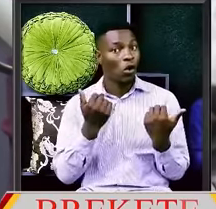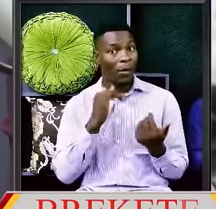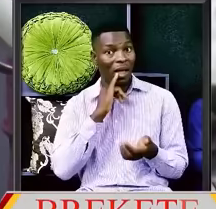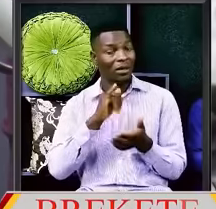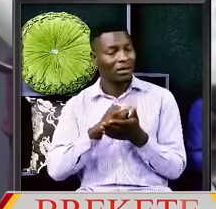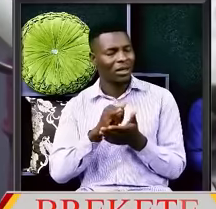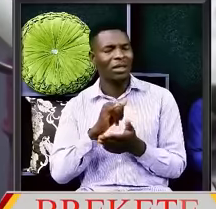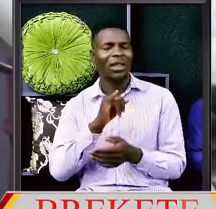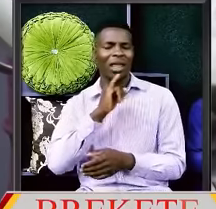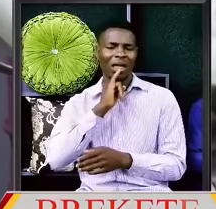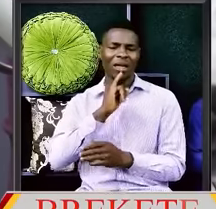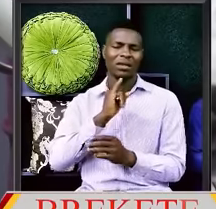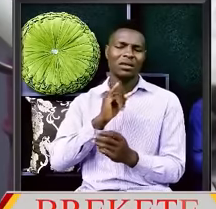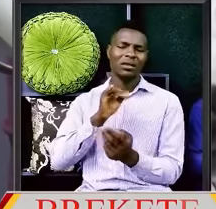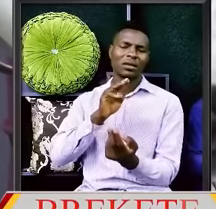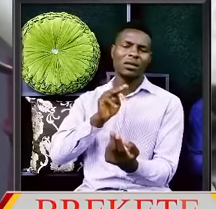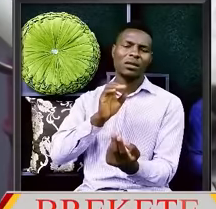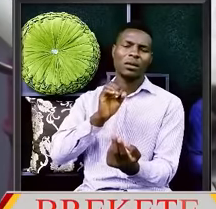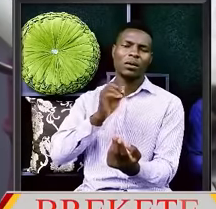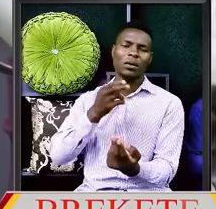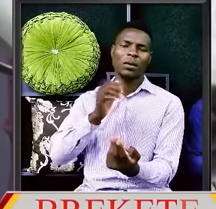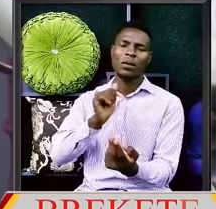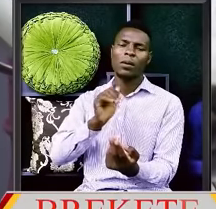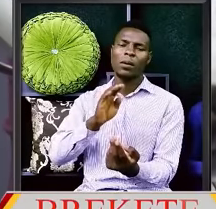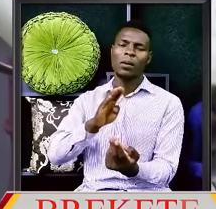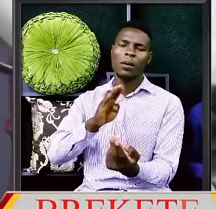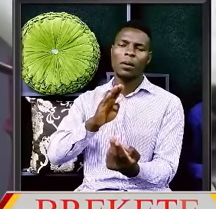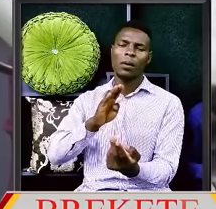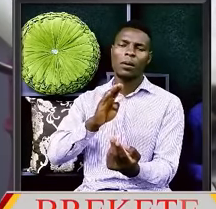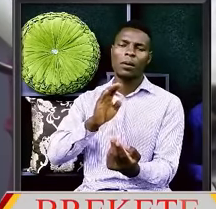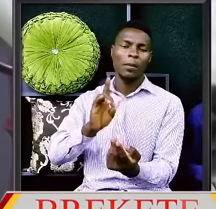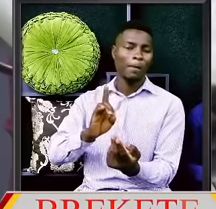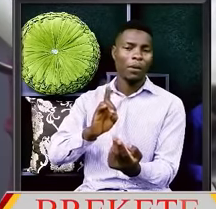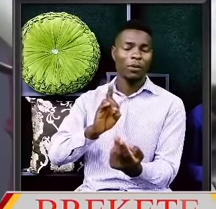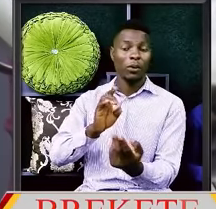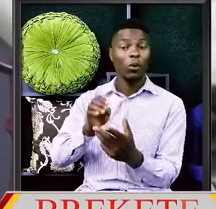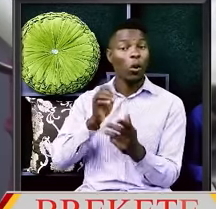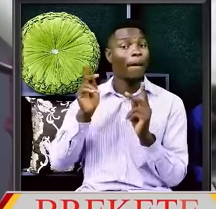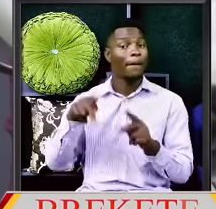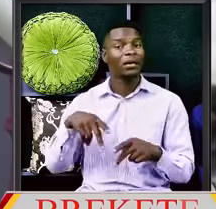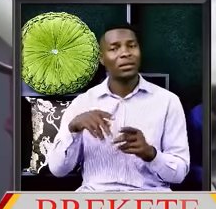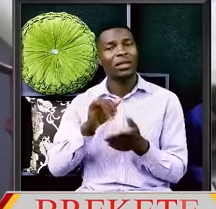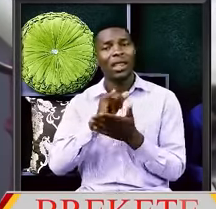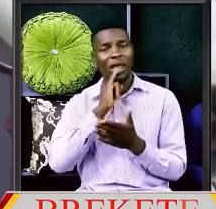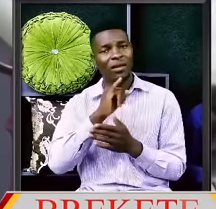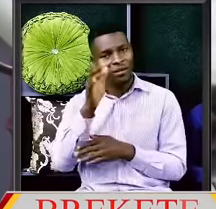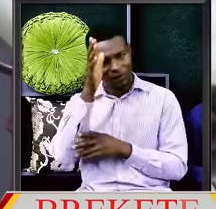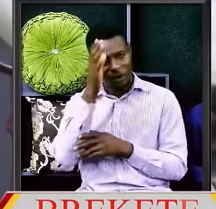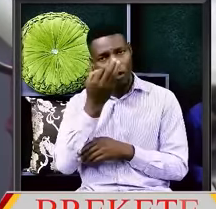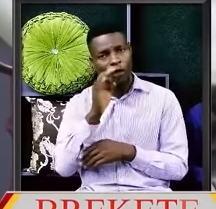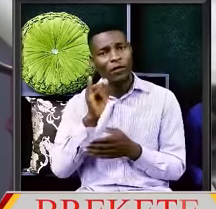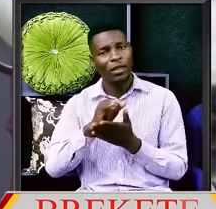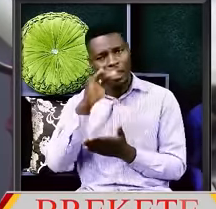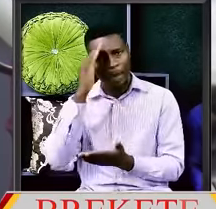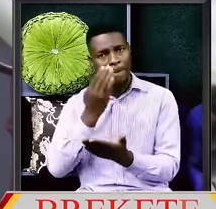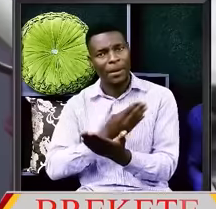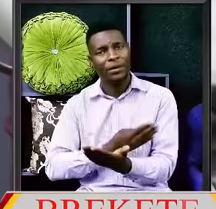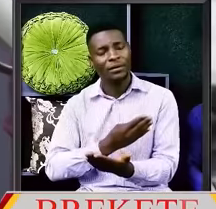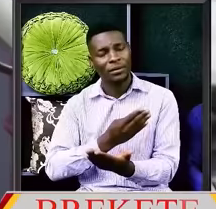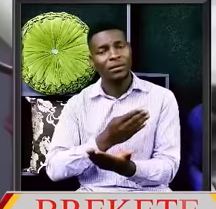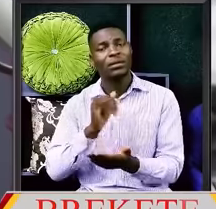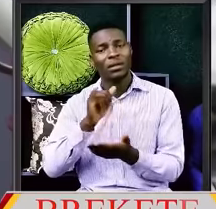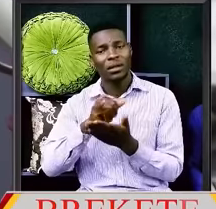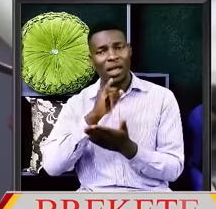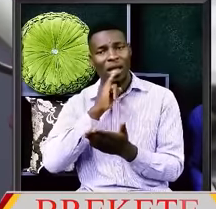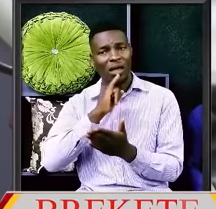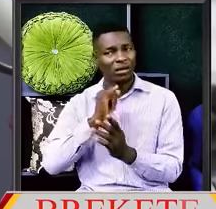Mohbad, na the person, wife. We be the person will be the father of that Pekin,